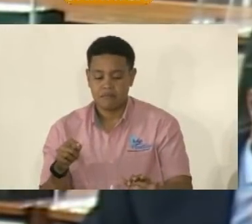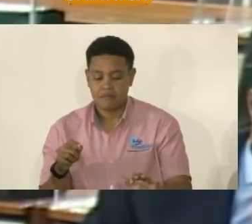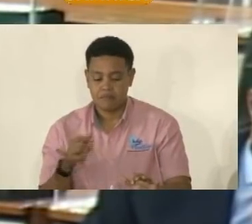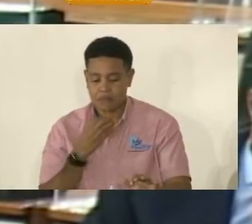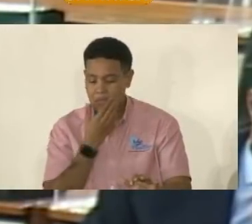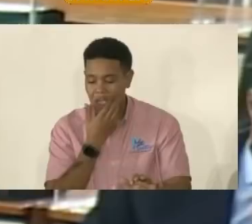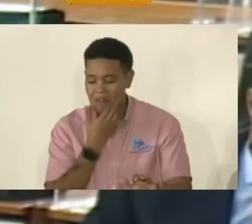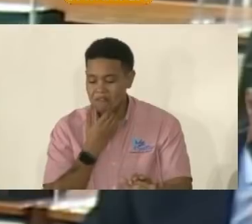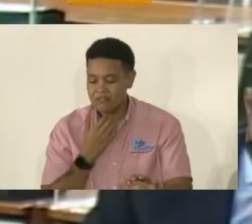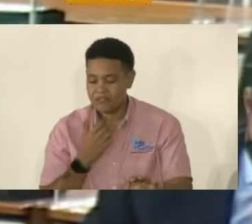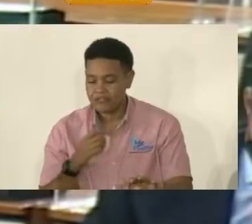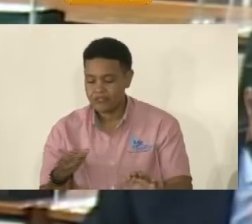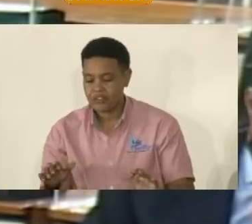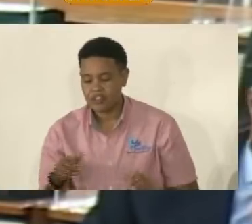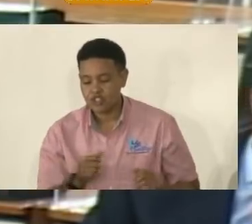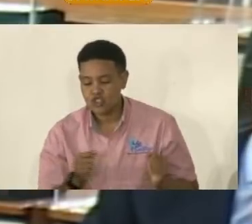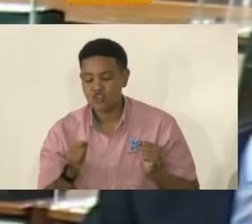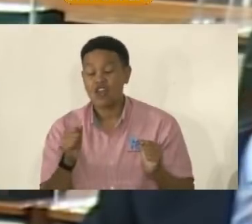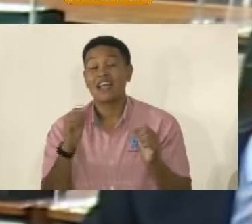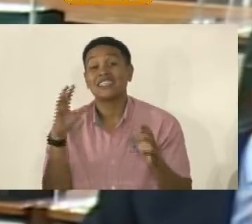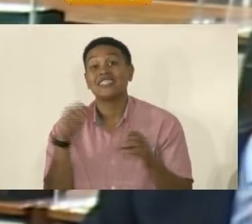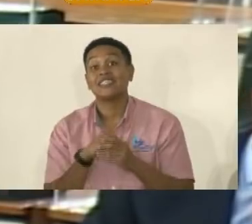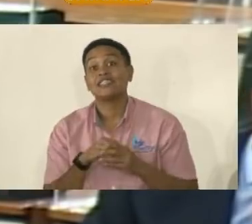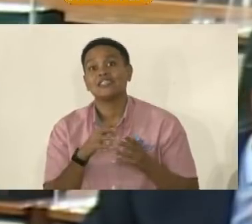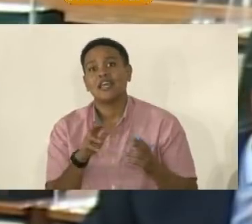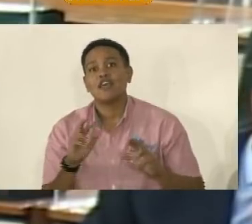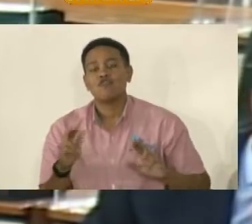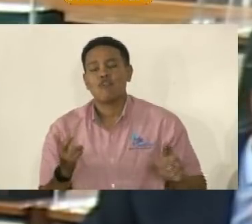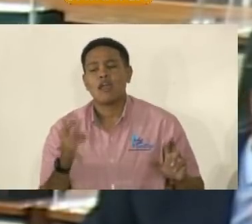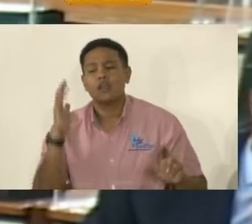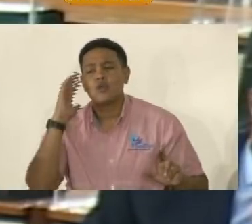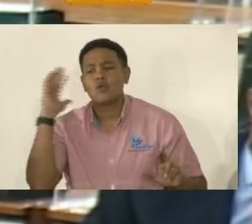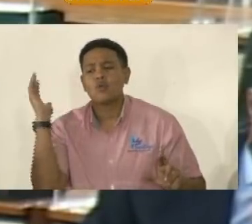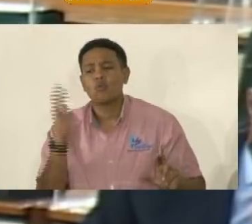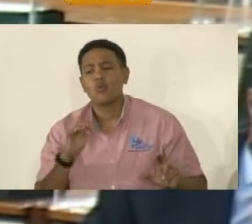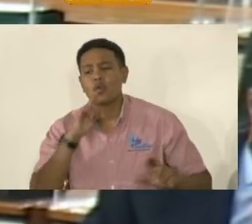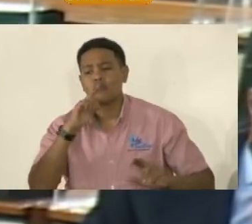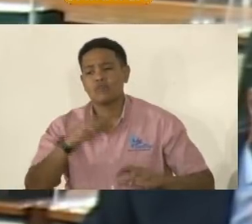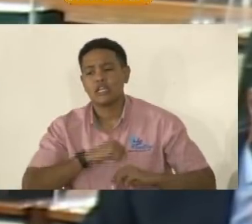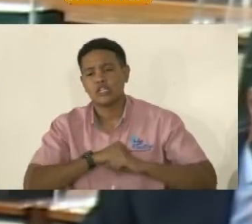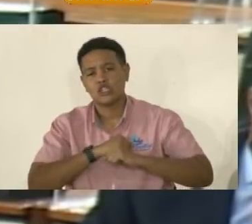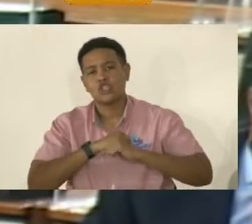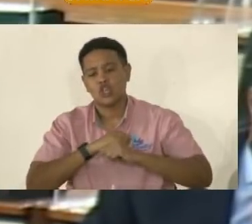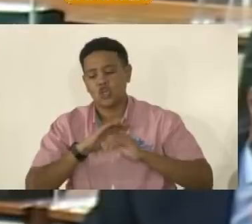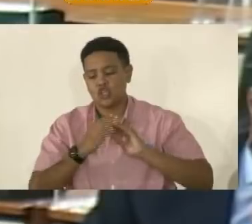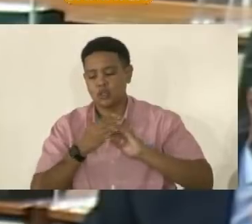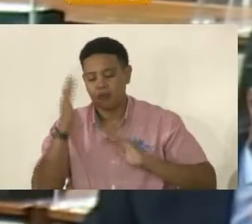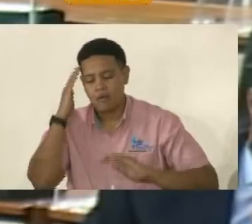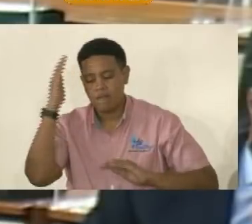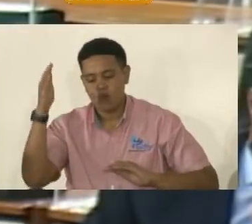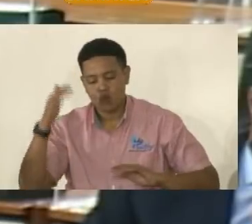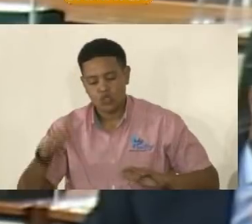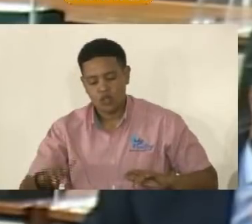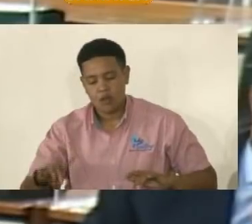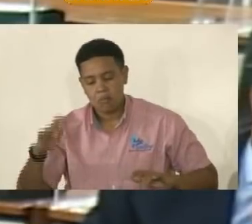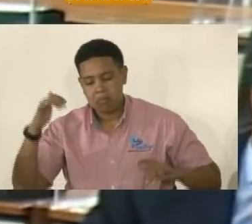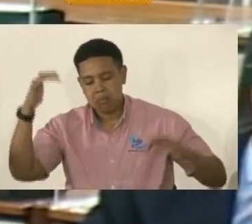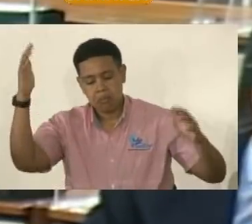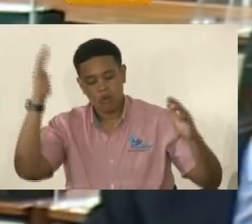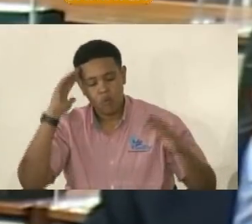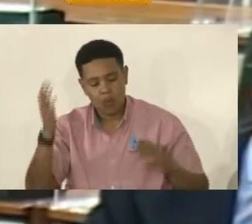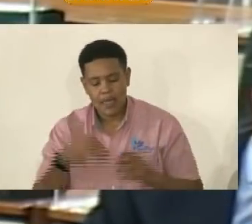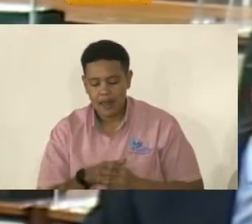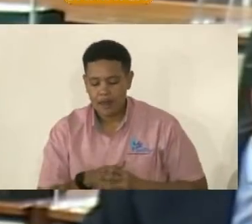the strategies put in place will secure Jamaica's future.